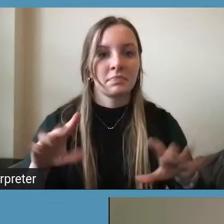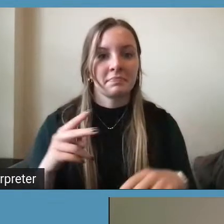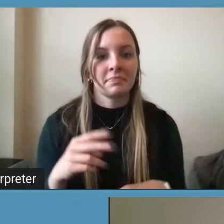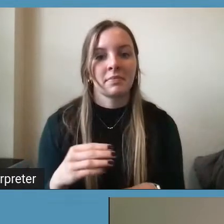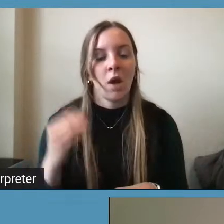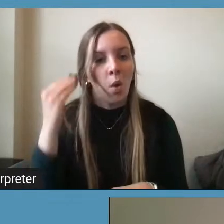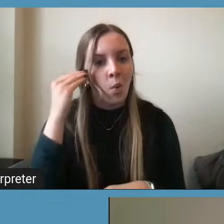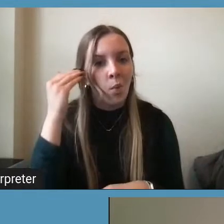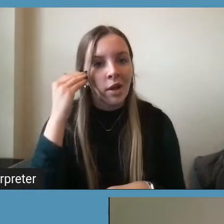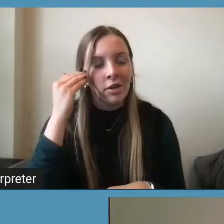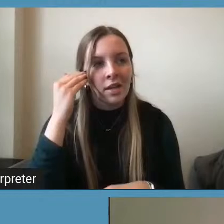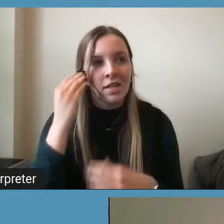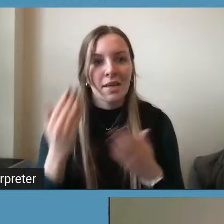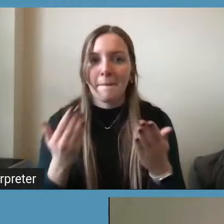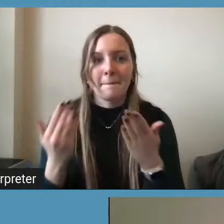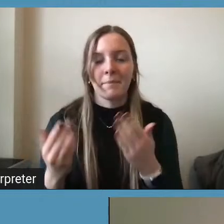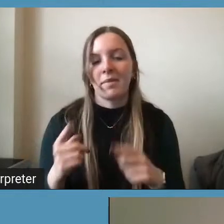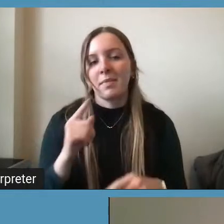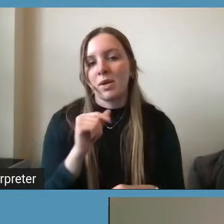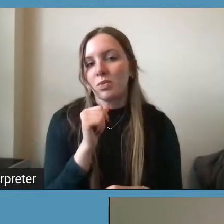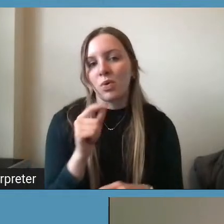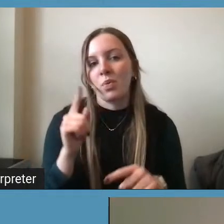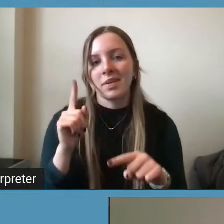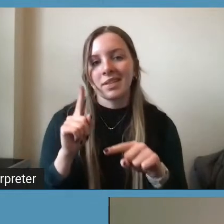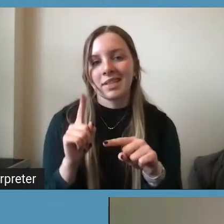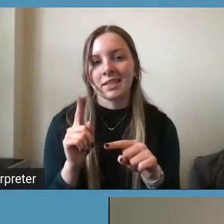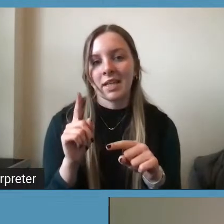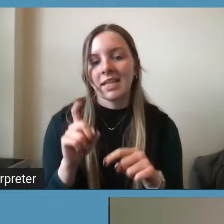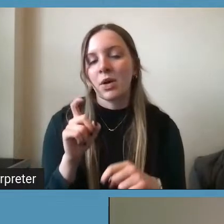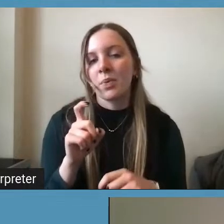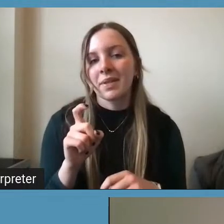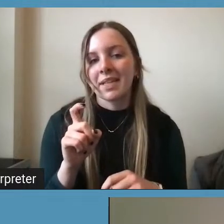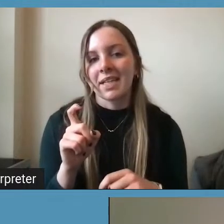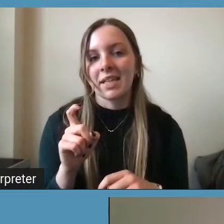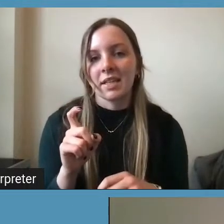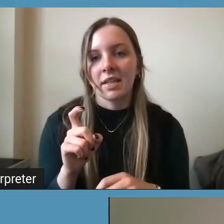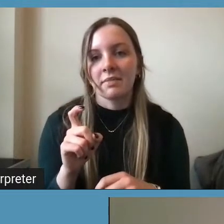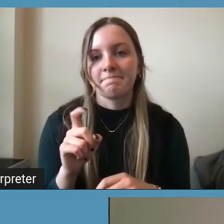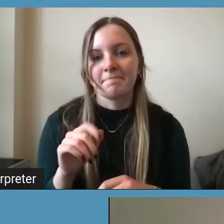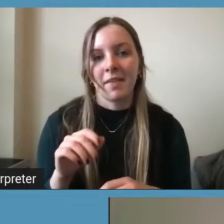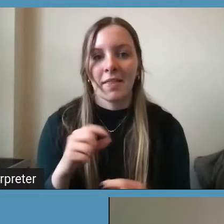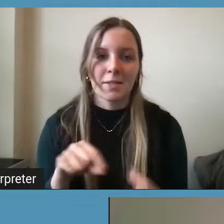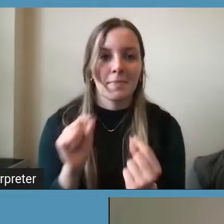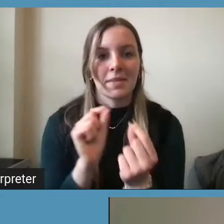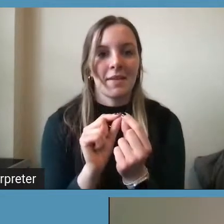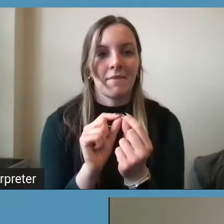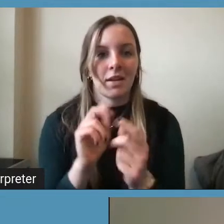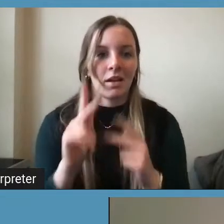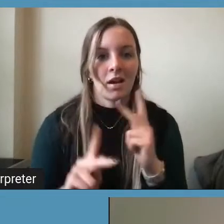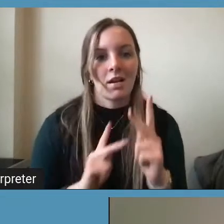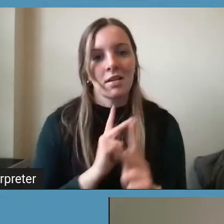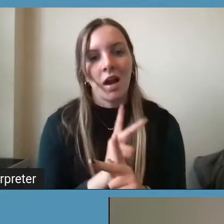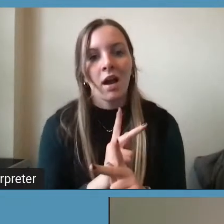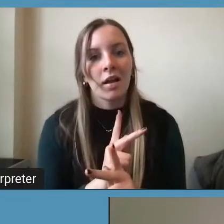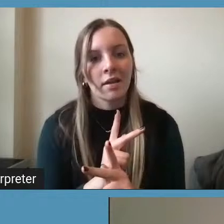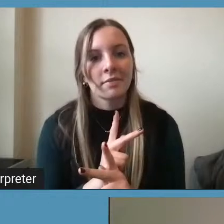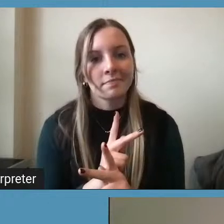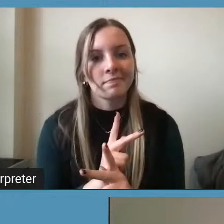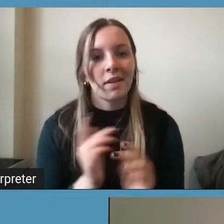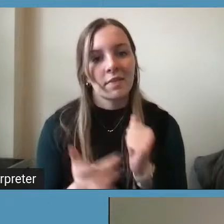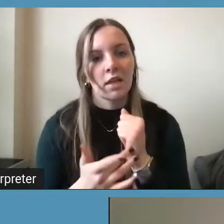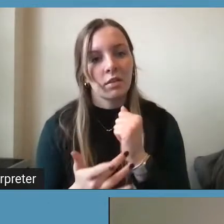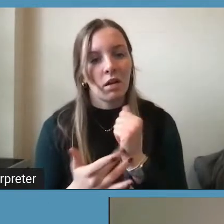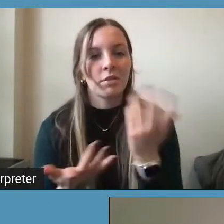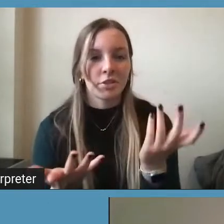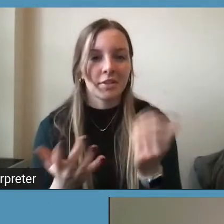scientific types of results. So that's discussion that you should be having about who you're doing it for and why. I think